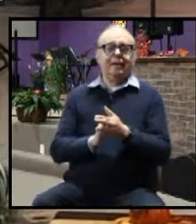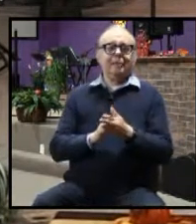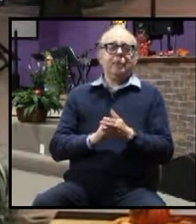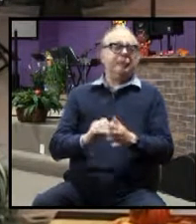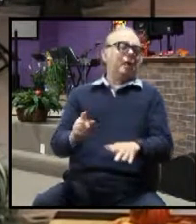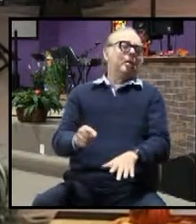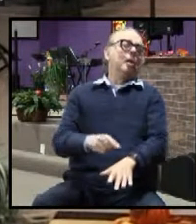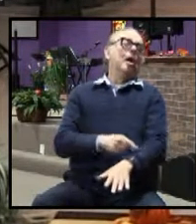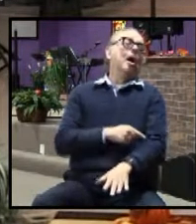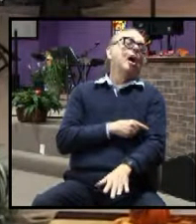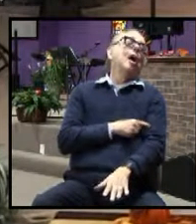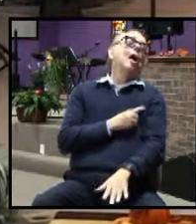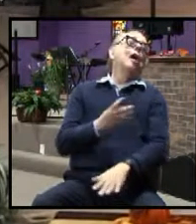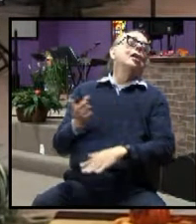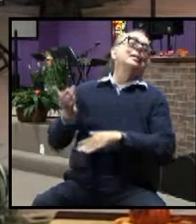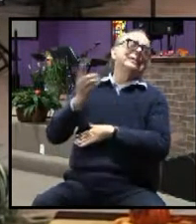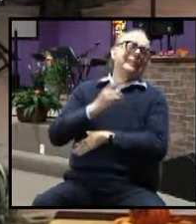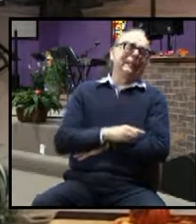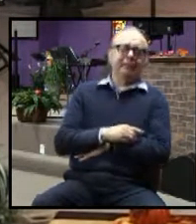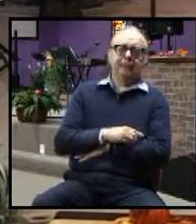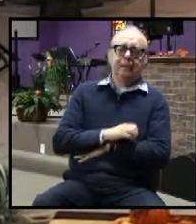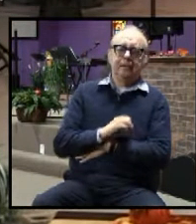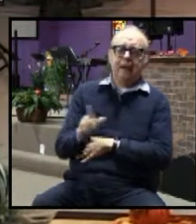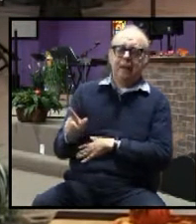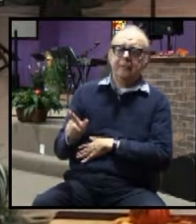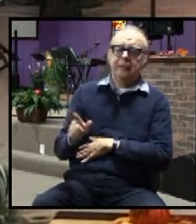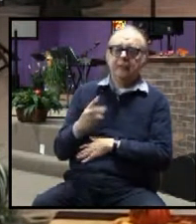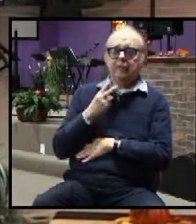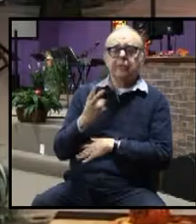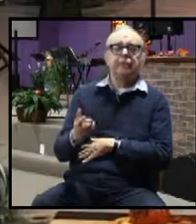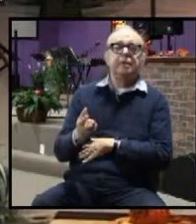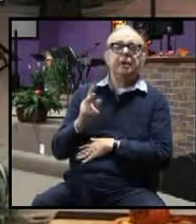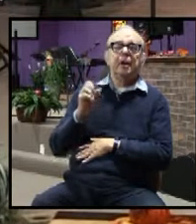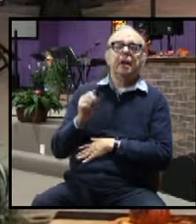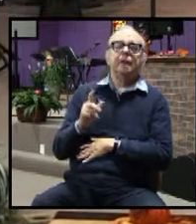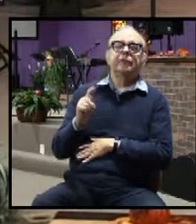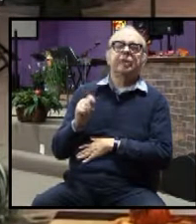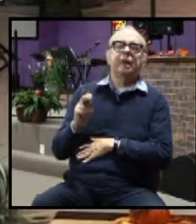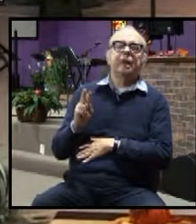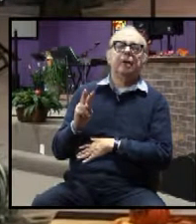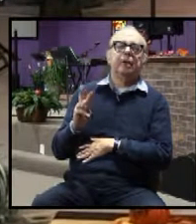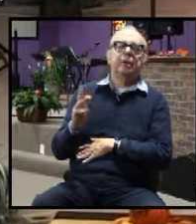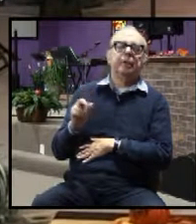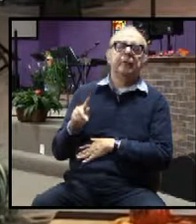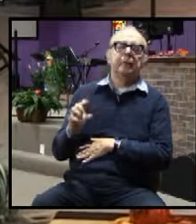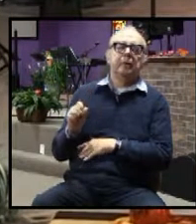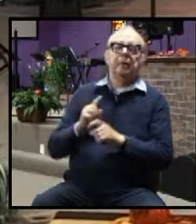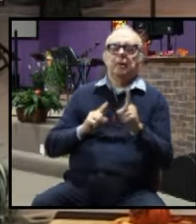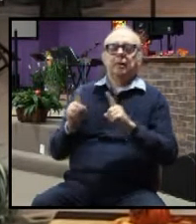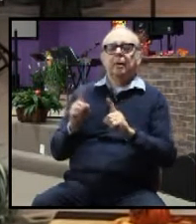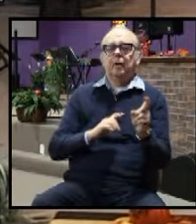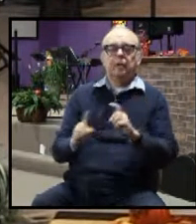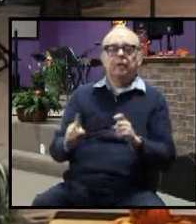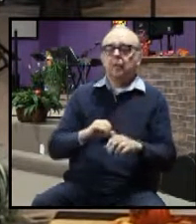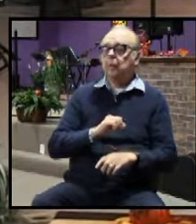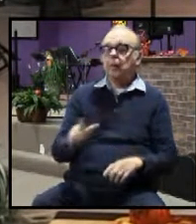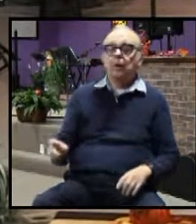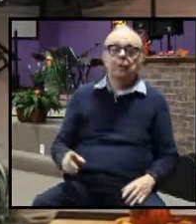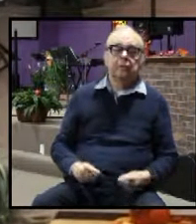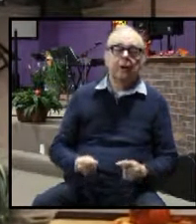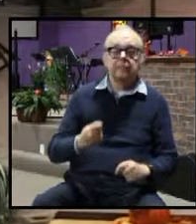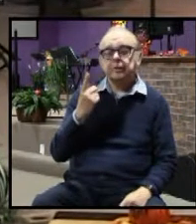This is going to be a long day. How many of y'all have seen Star Wars? They're all trying to